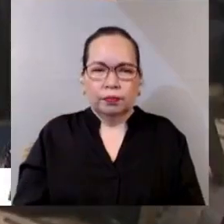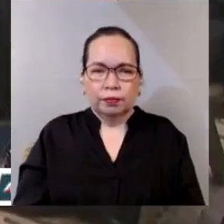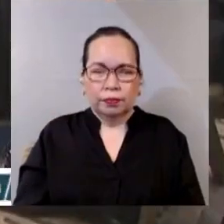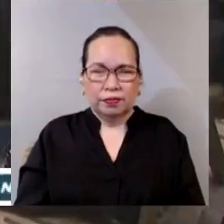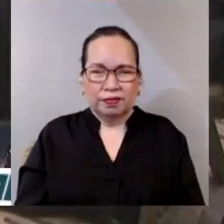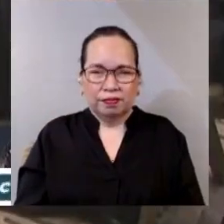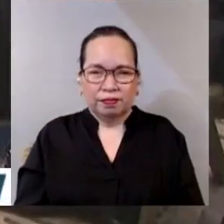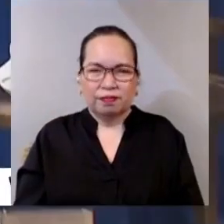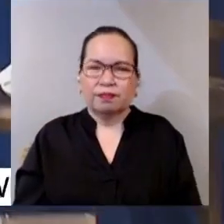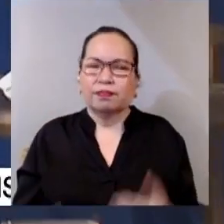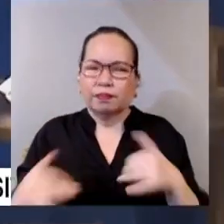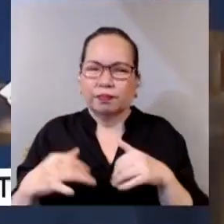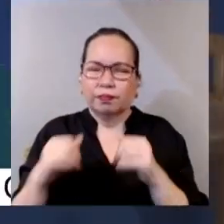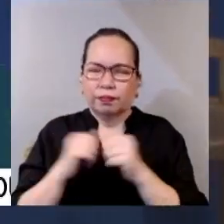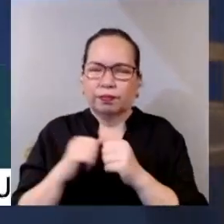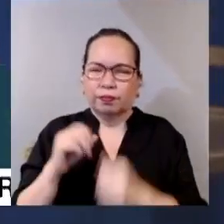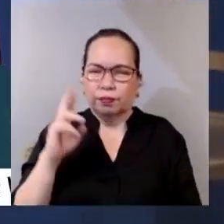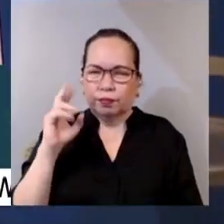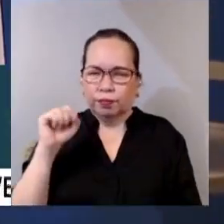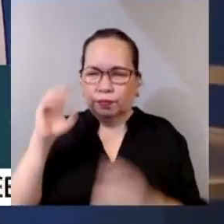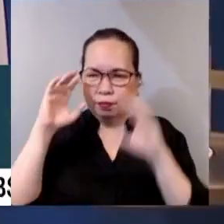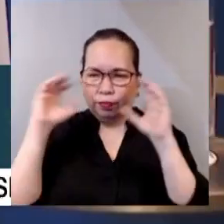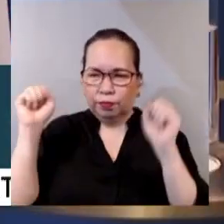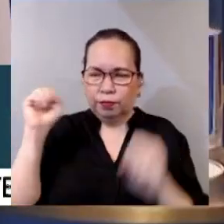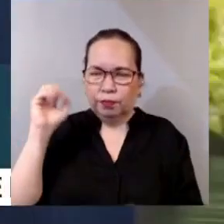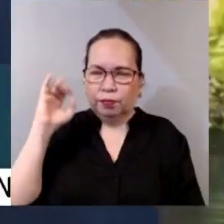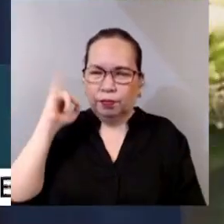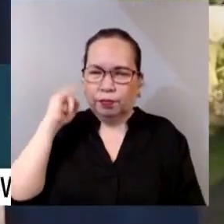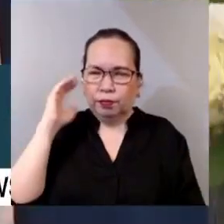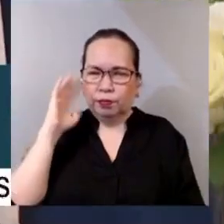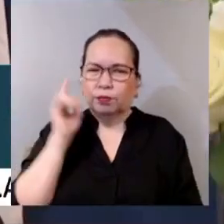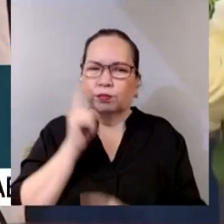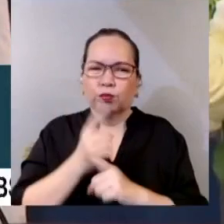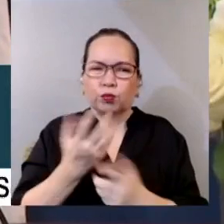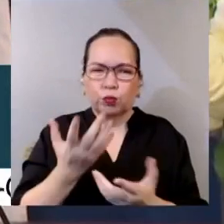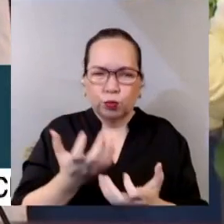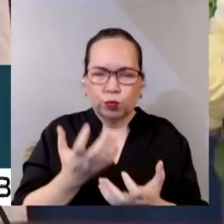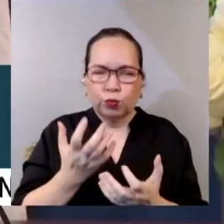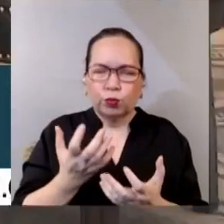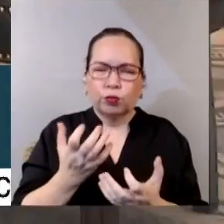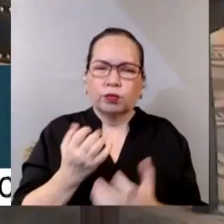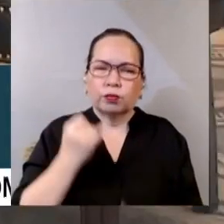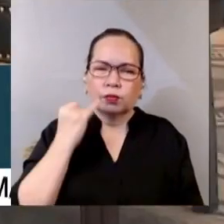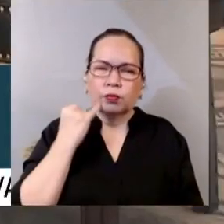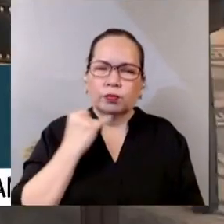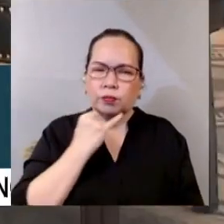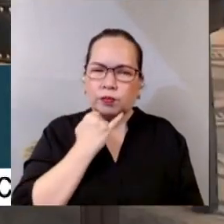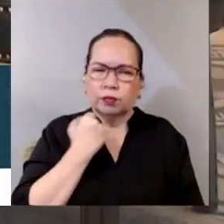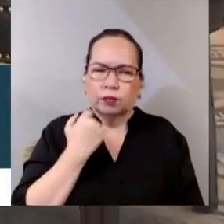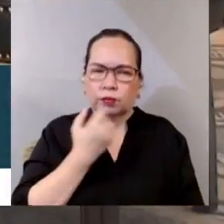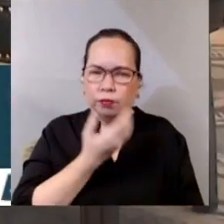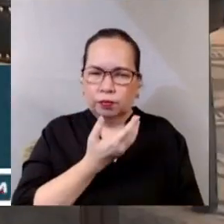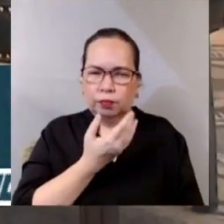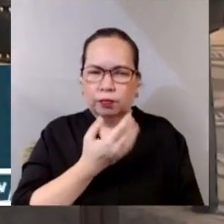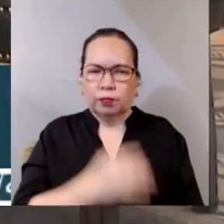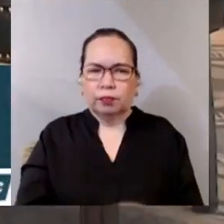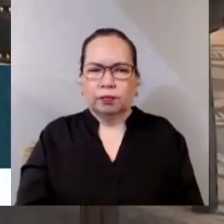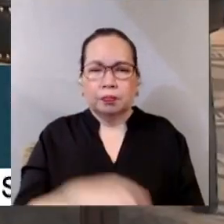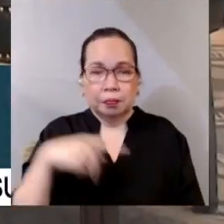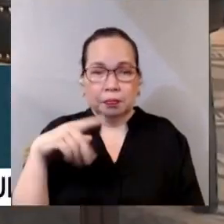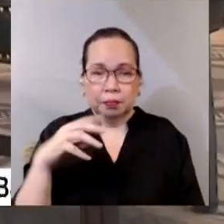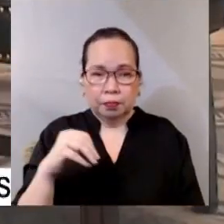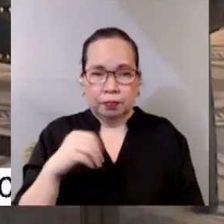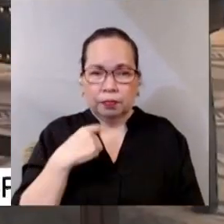meeting with U.S. President Joe Biden, long coveted by Israeli Prime Minister Benjamin Netanyahu. Our friendship goes a long way and